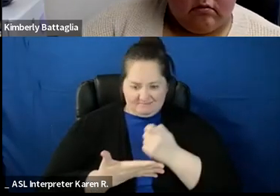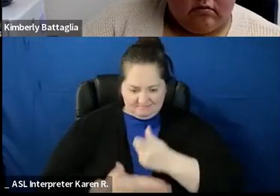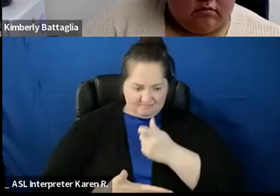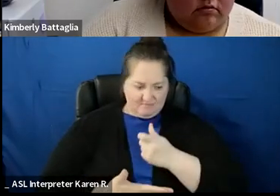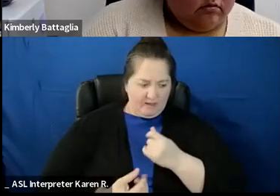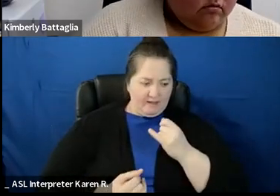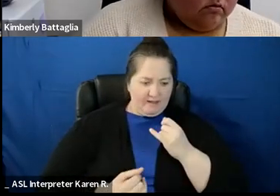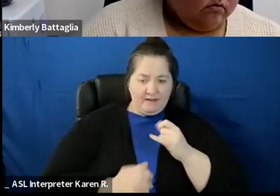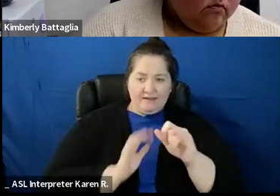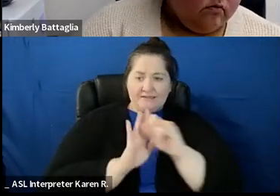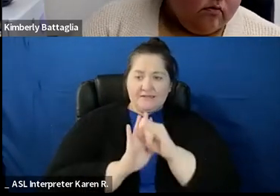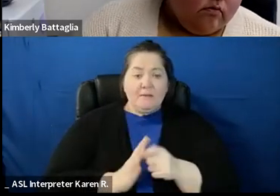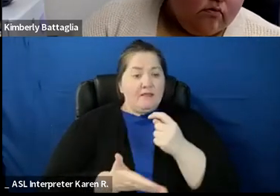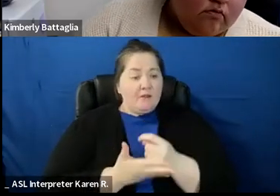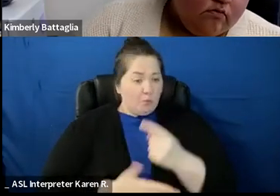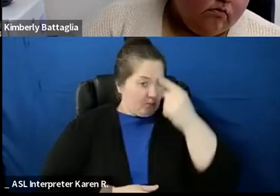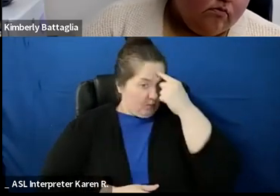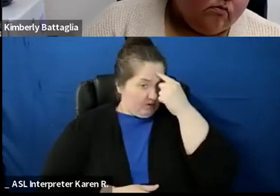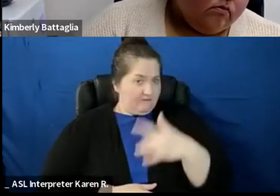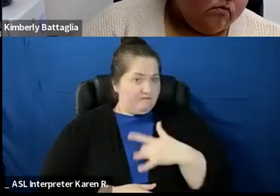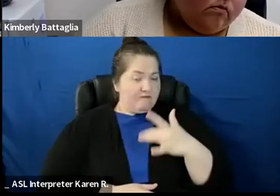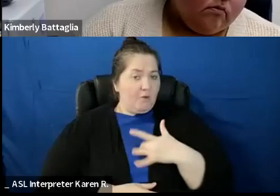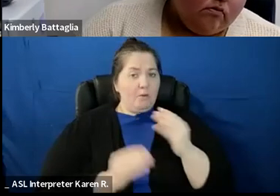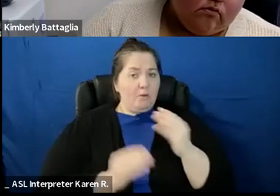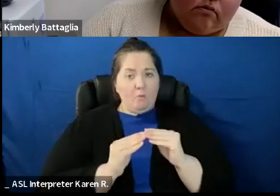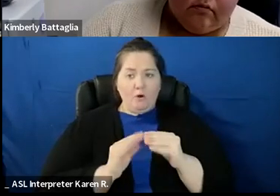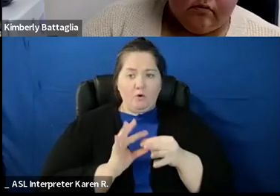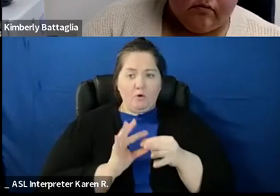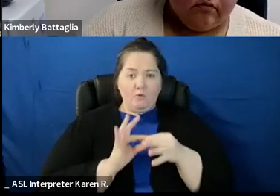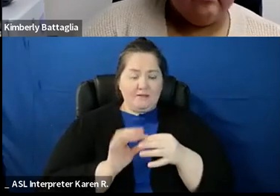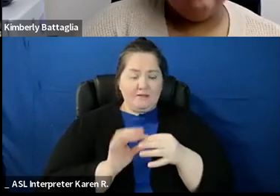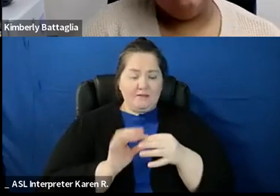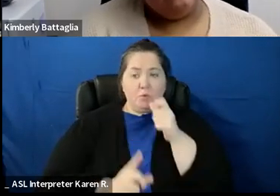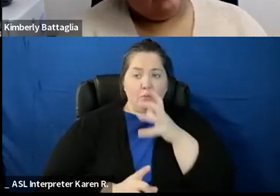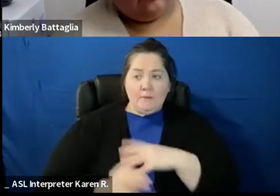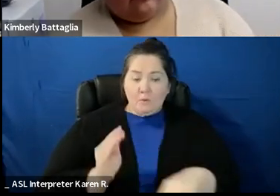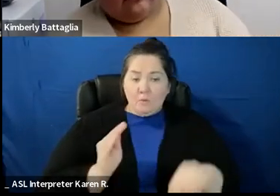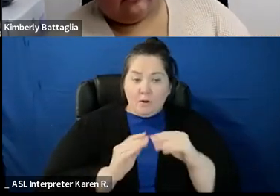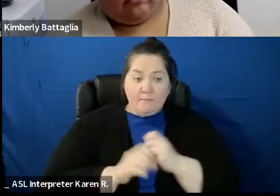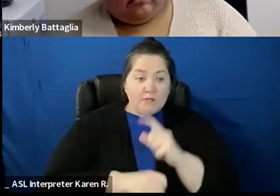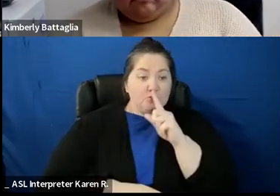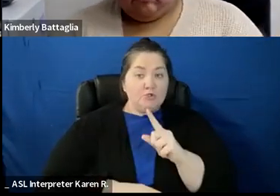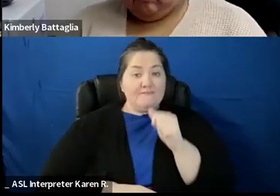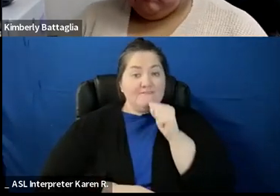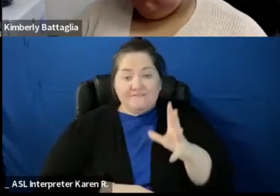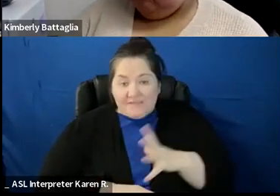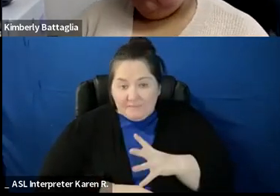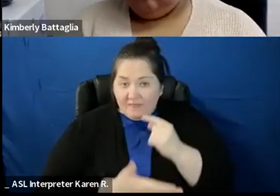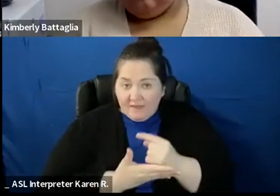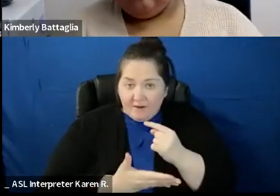identifying therapists that we felt were going to relate to the women more. We made sure they were female therapists. We made sure